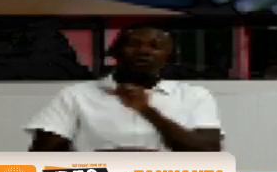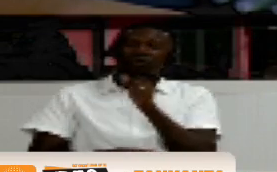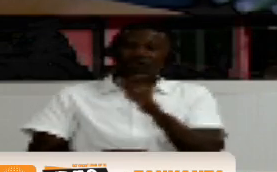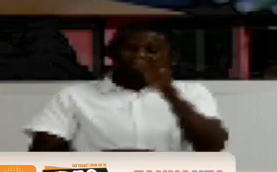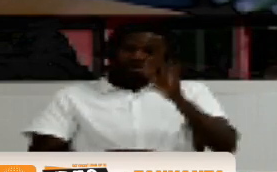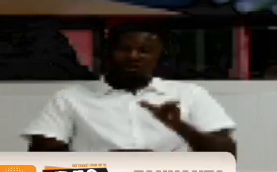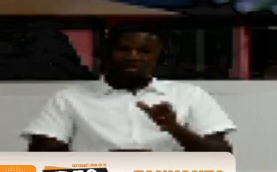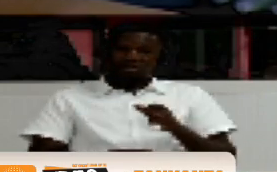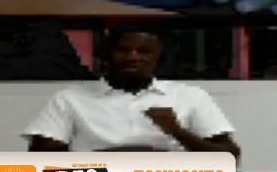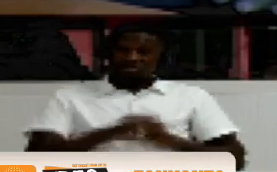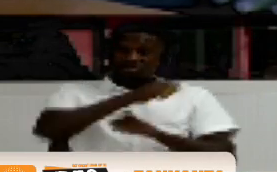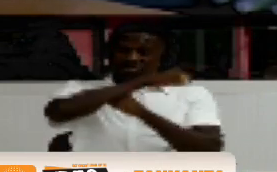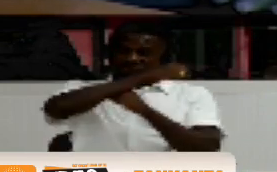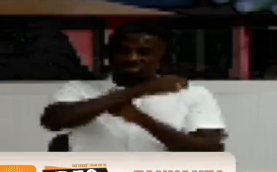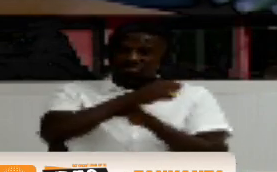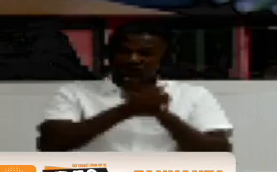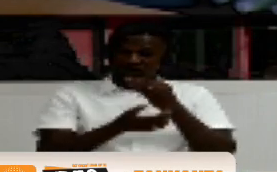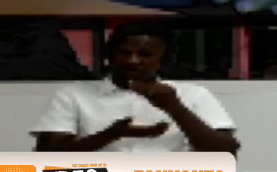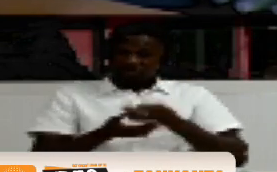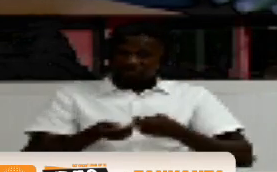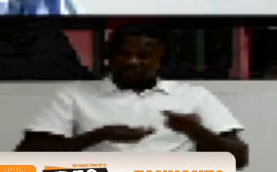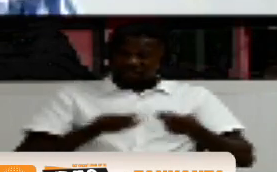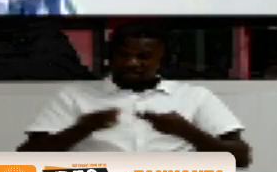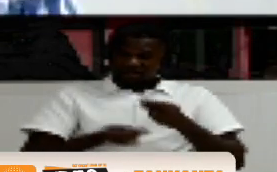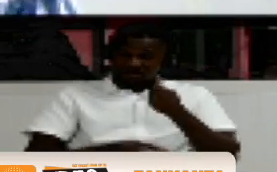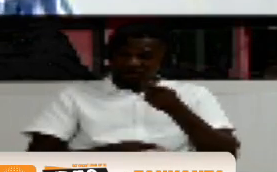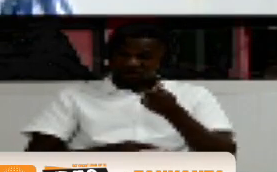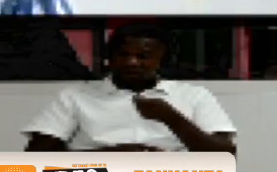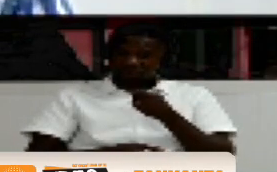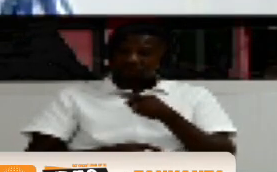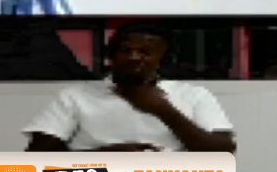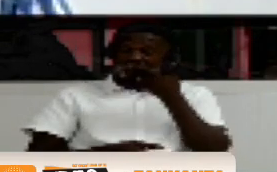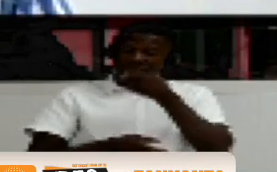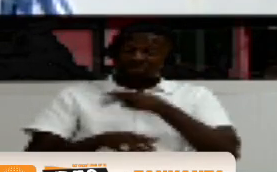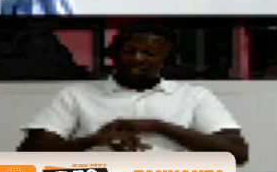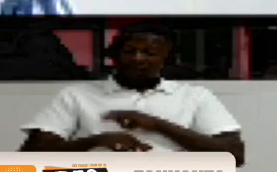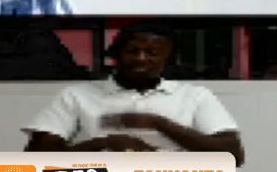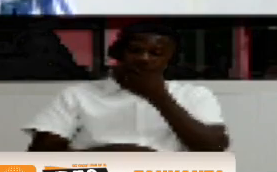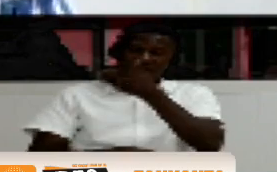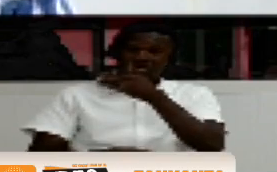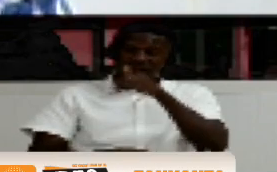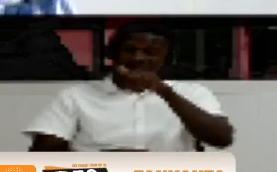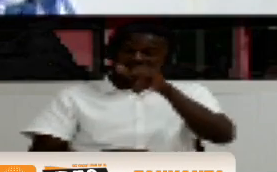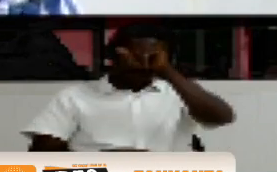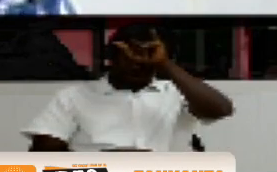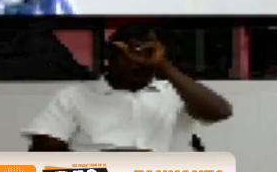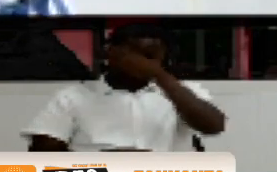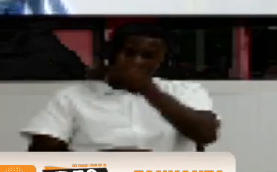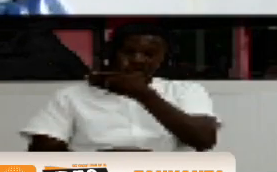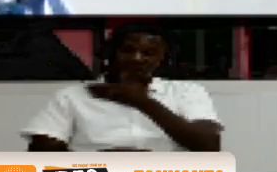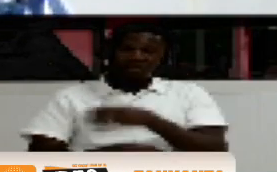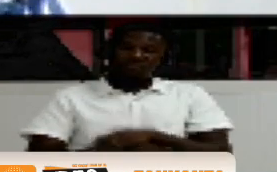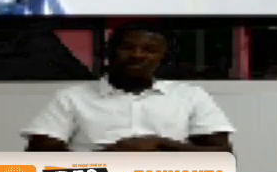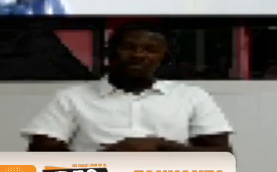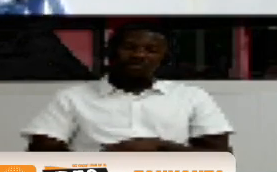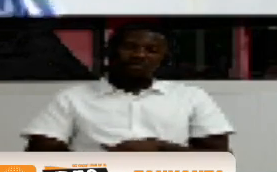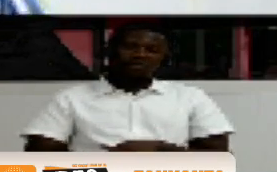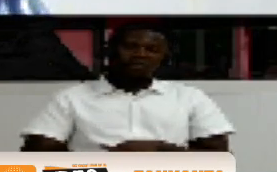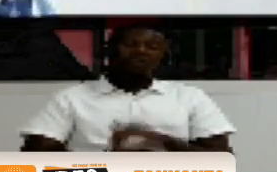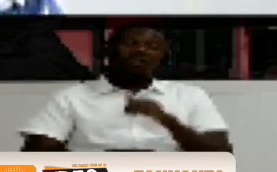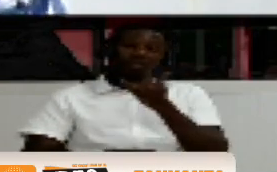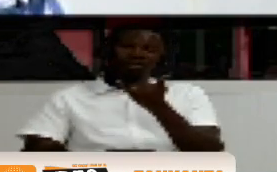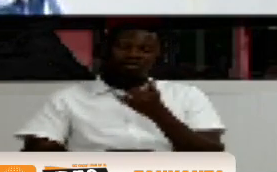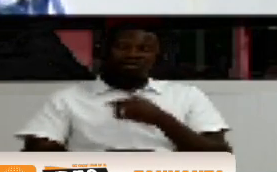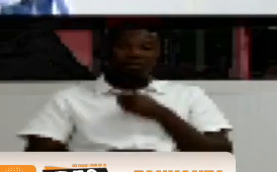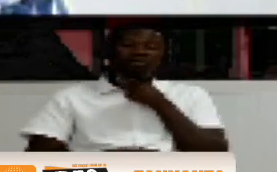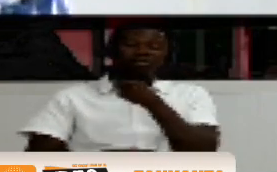assist you financially whilst you were in Egypt? Yes. It will be this concerned Gambian group that I talked